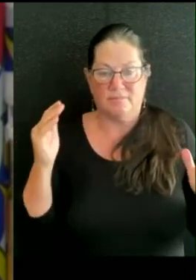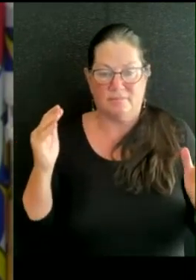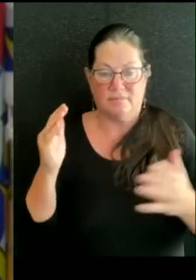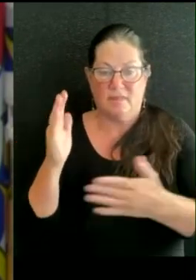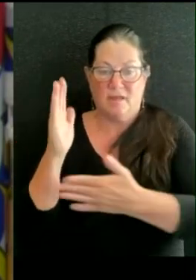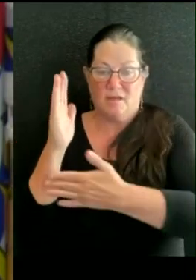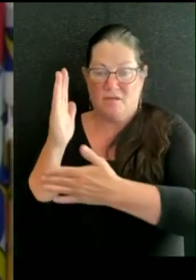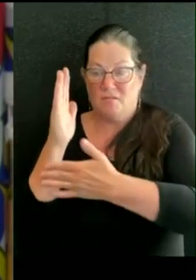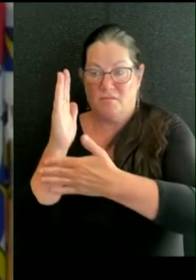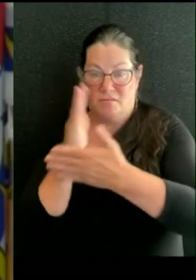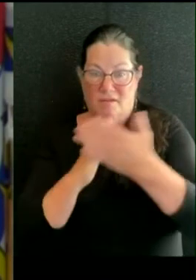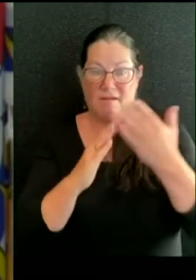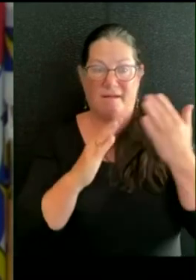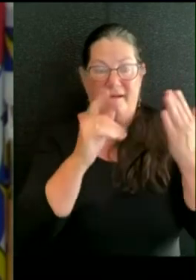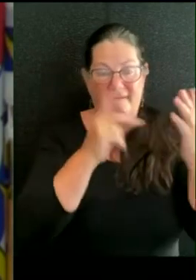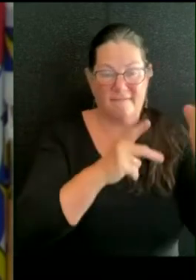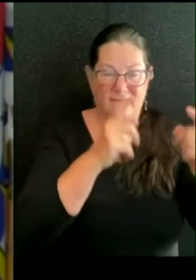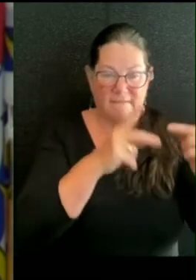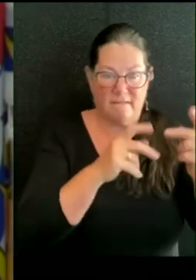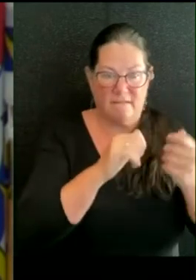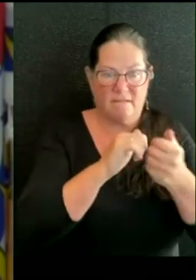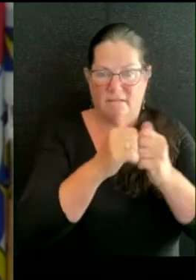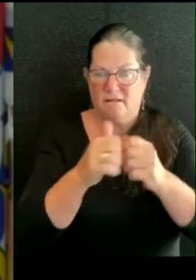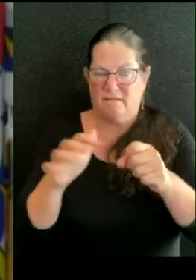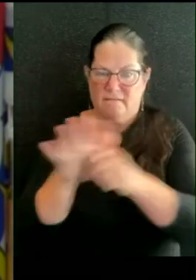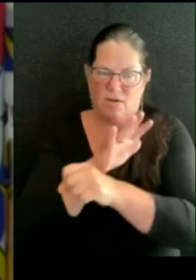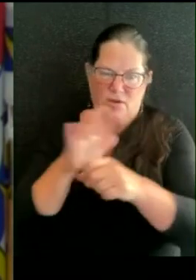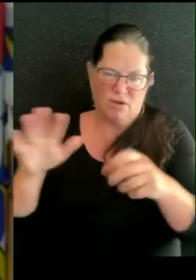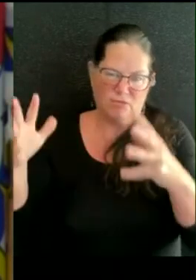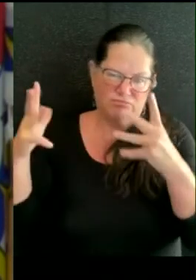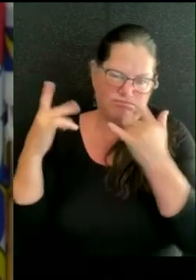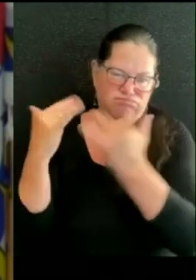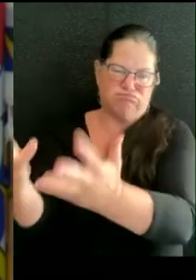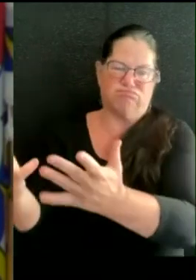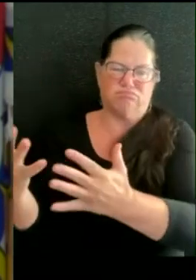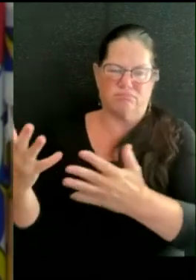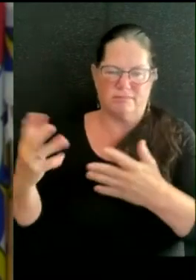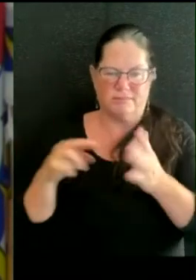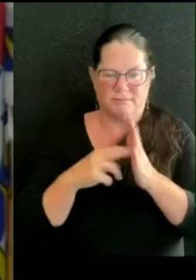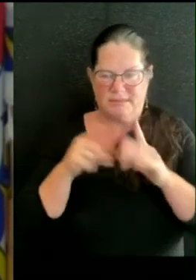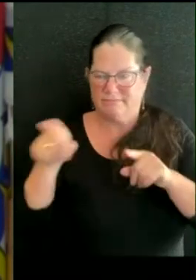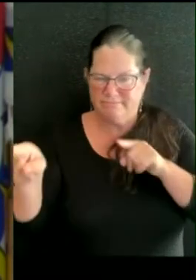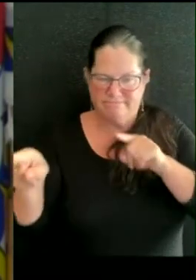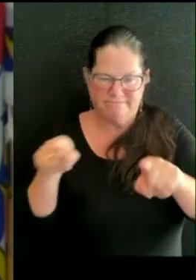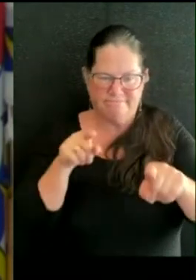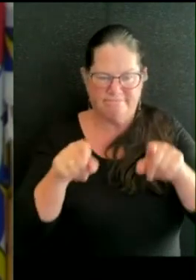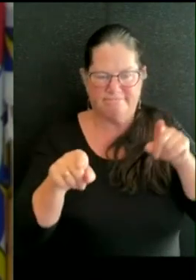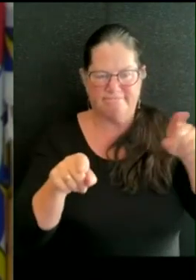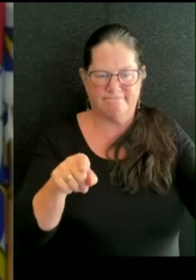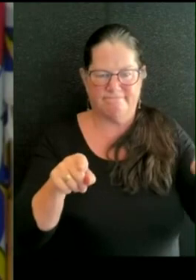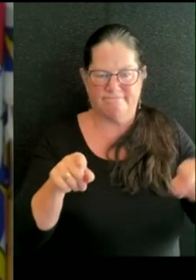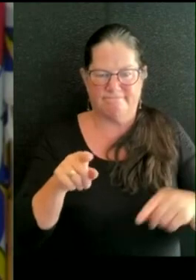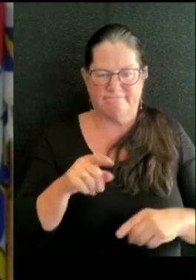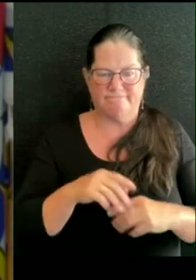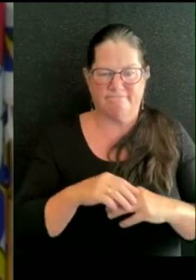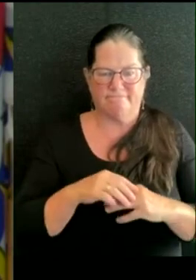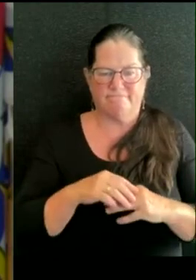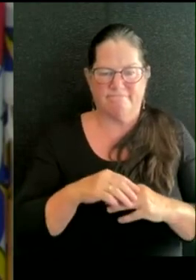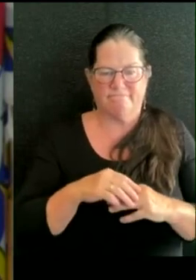and the number of identified properties has increased from 181 to